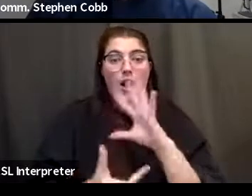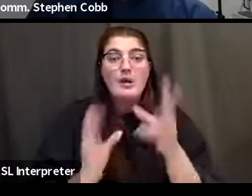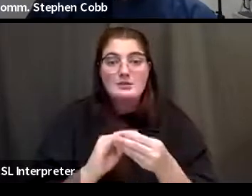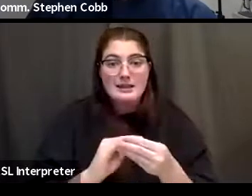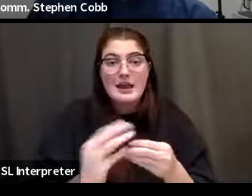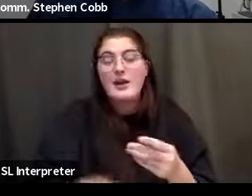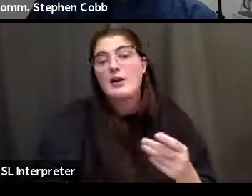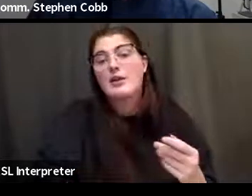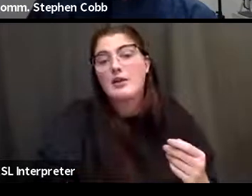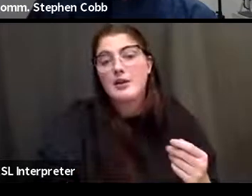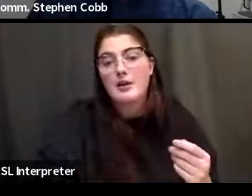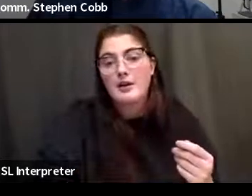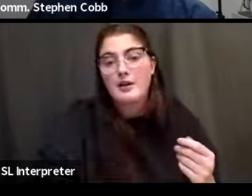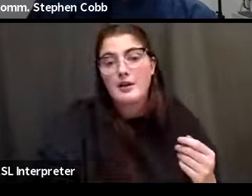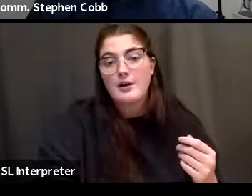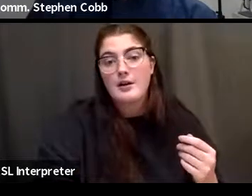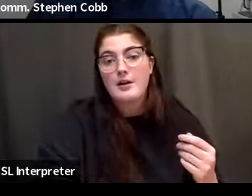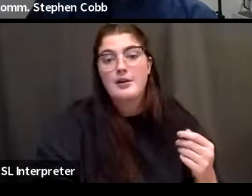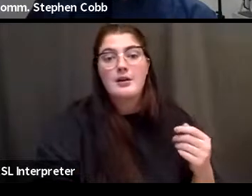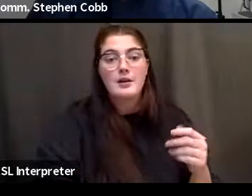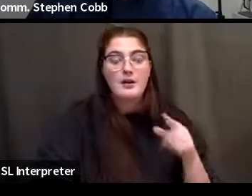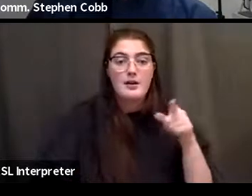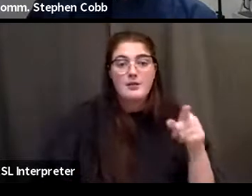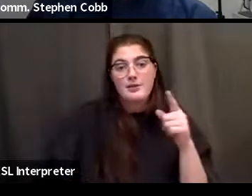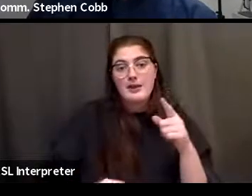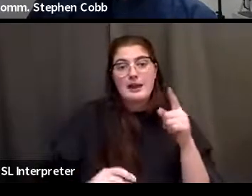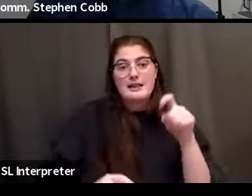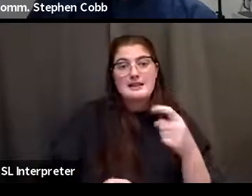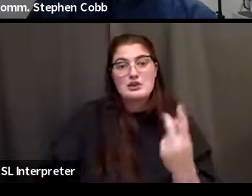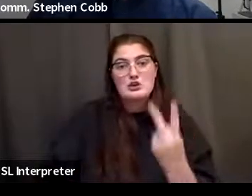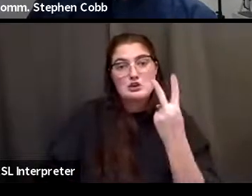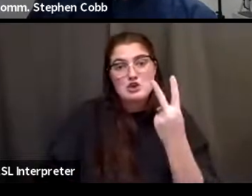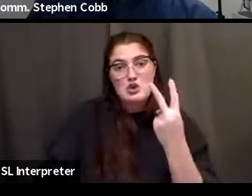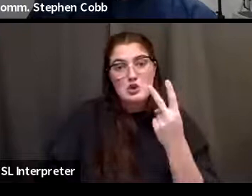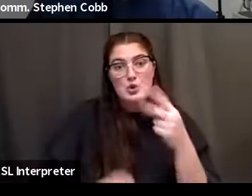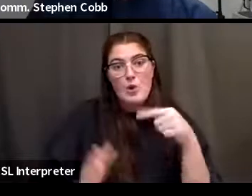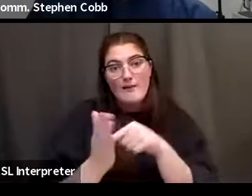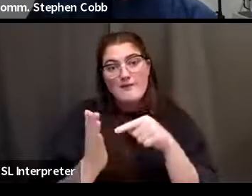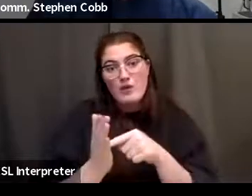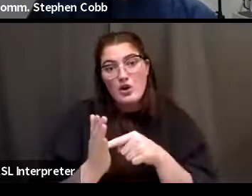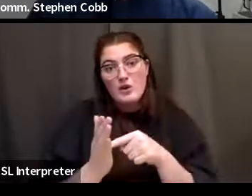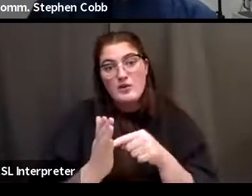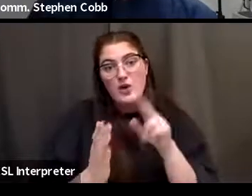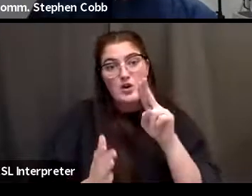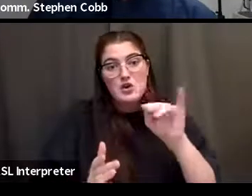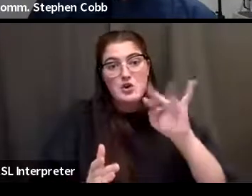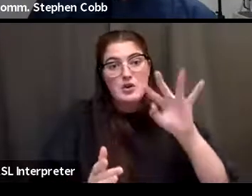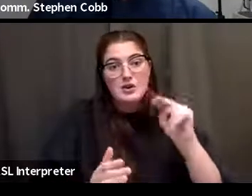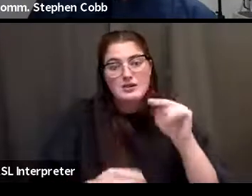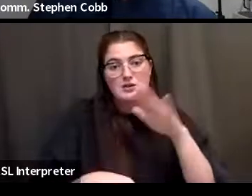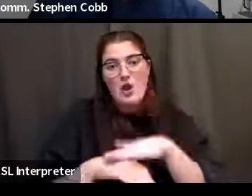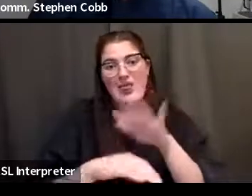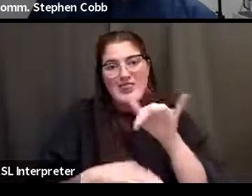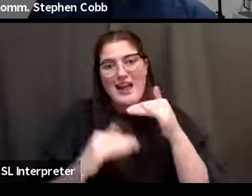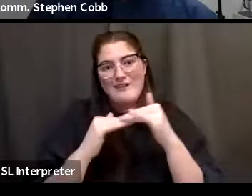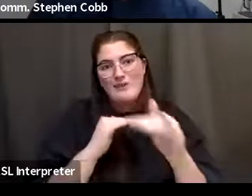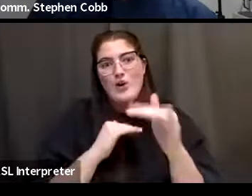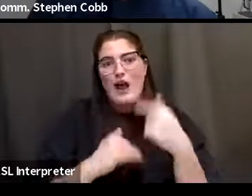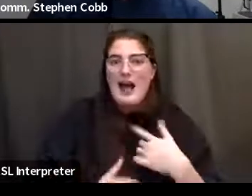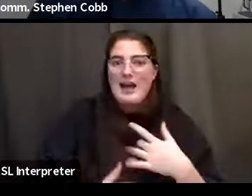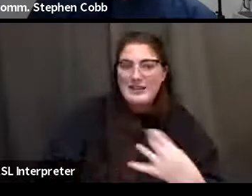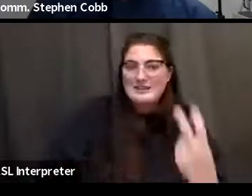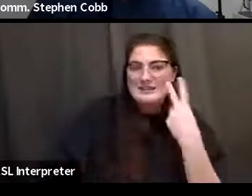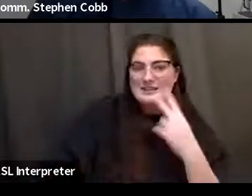affordable units on that additional floor. I'd like to see more than half of the additional units go to